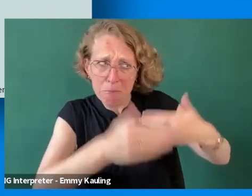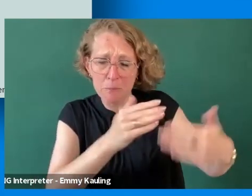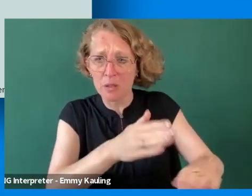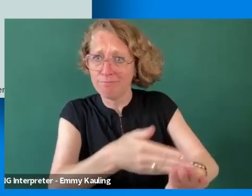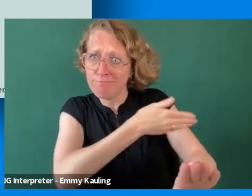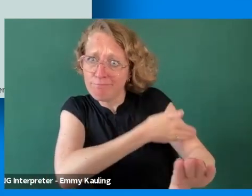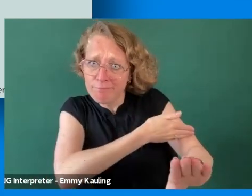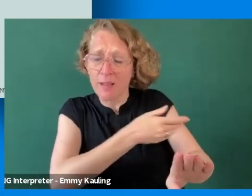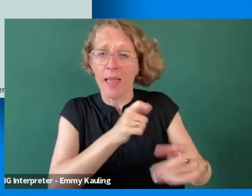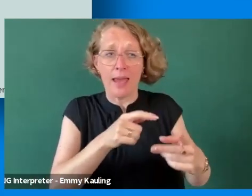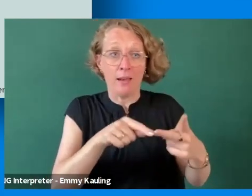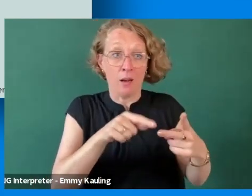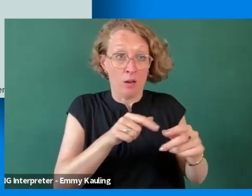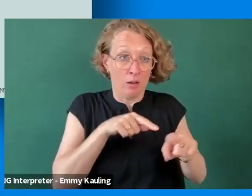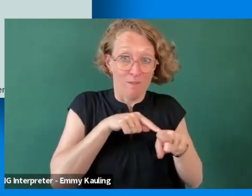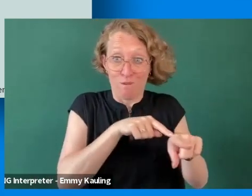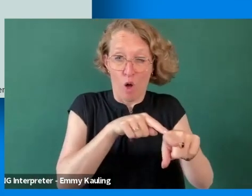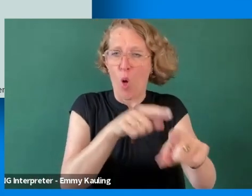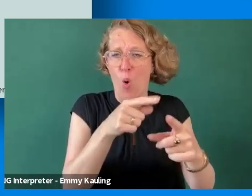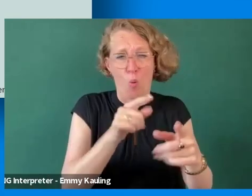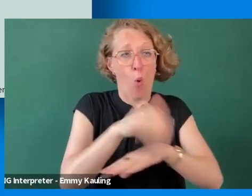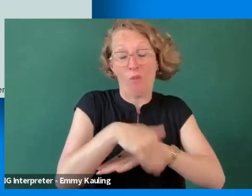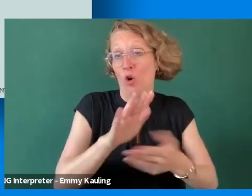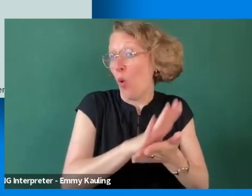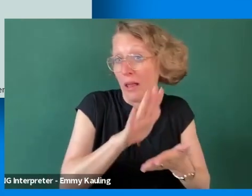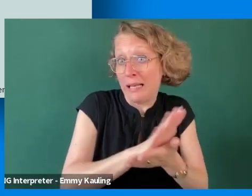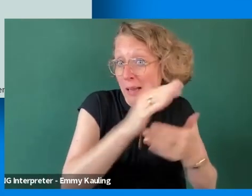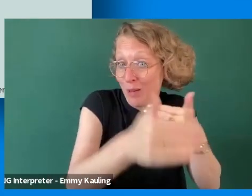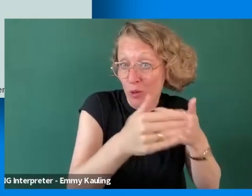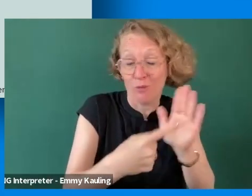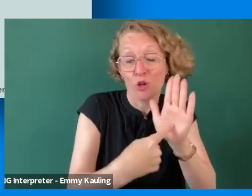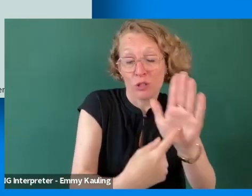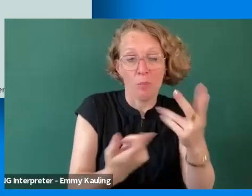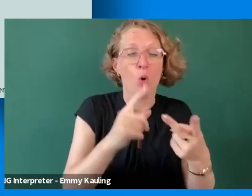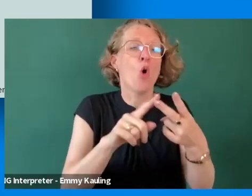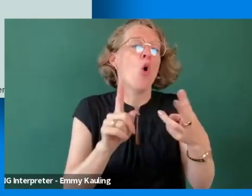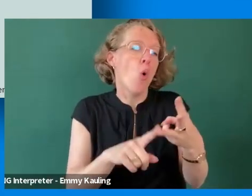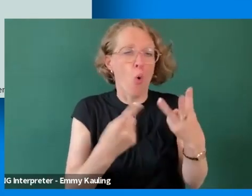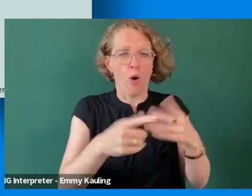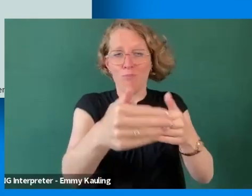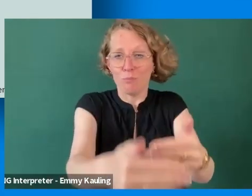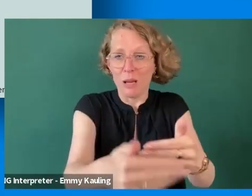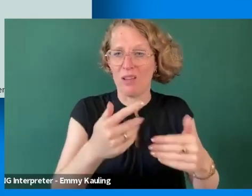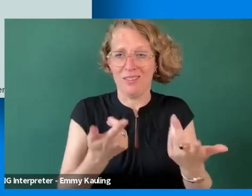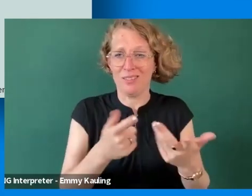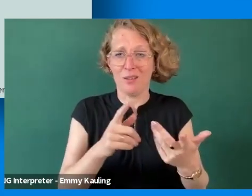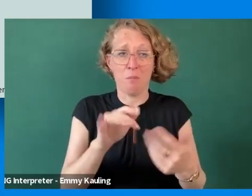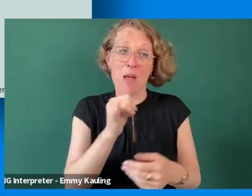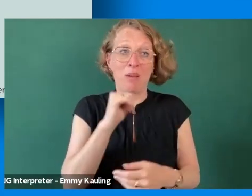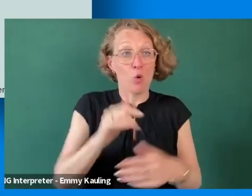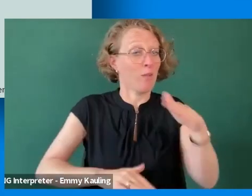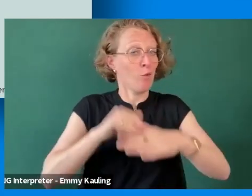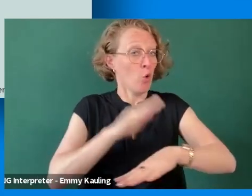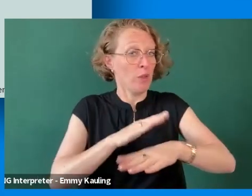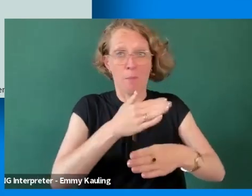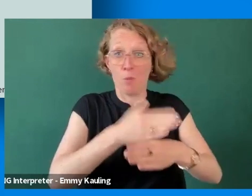lead time falls across things like holiday periods or periods where they may not be at work on a full-time basis.